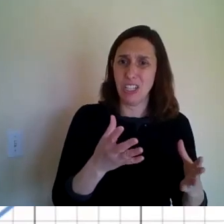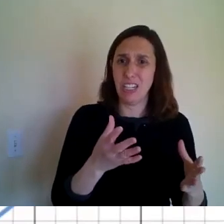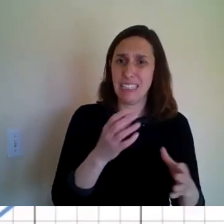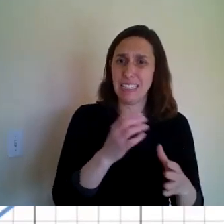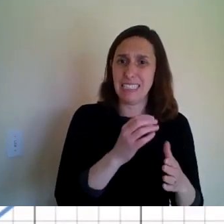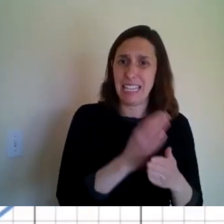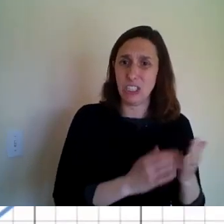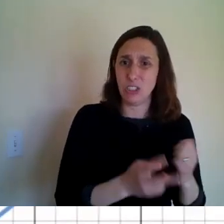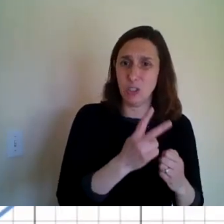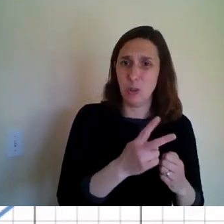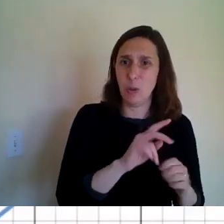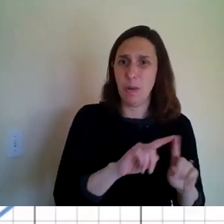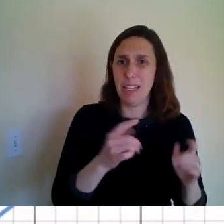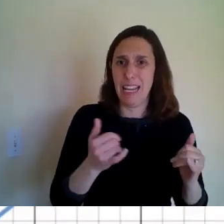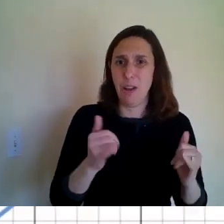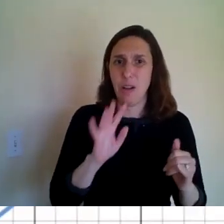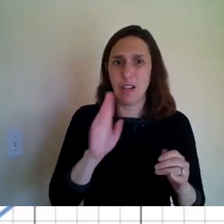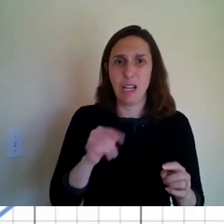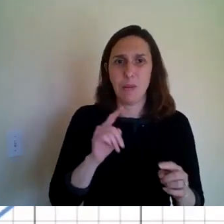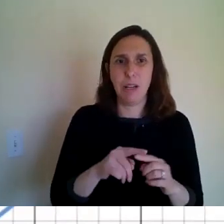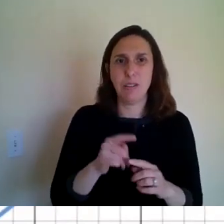of section 2. So let's go back here.